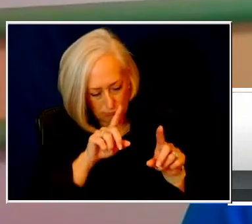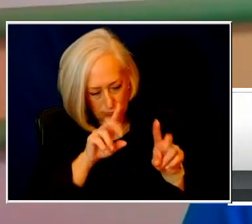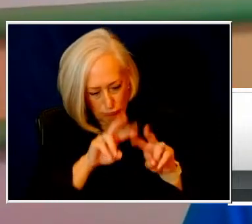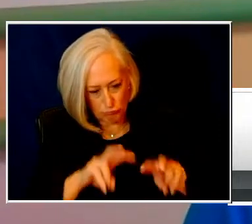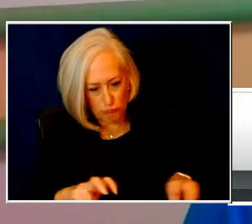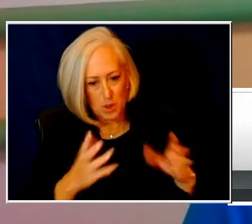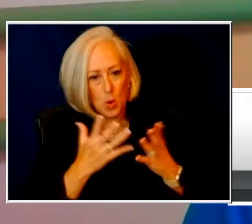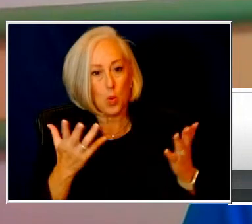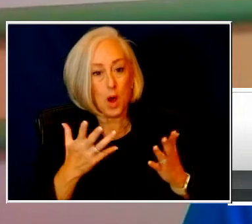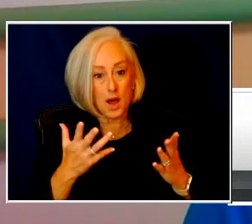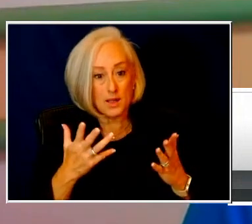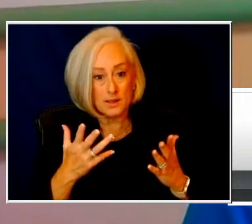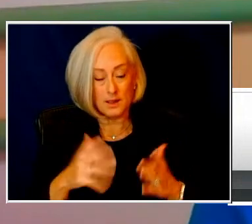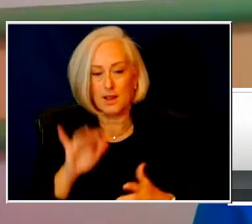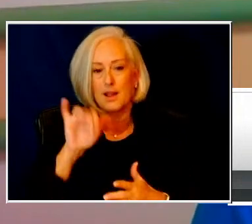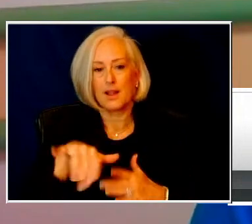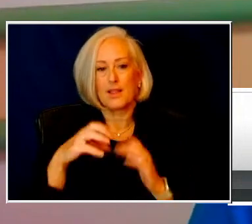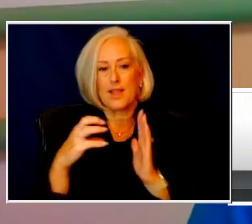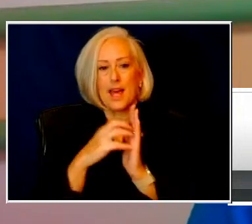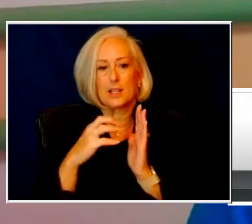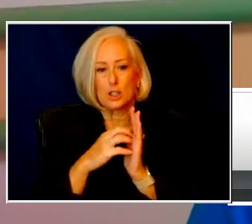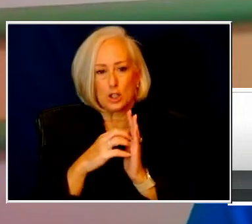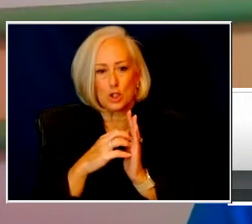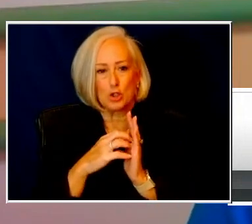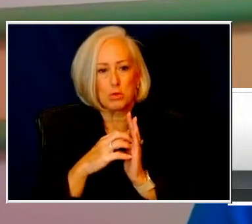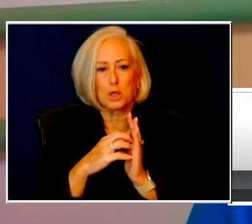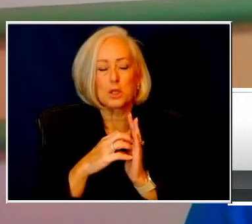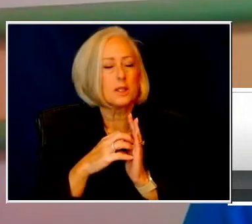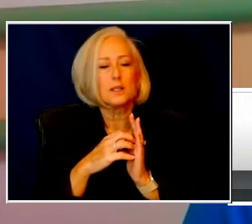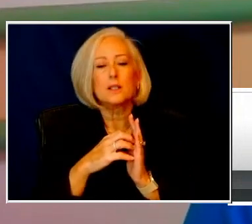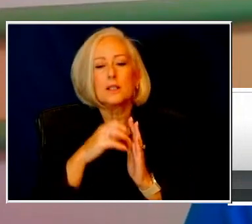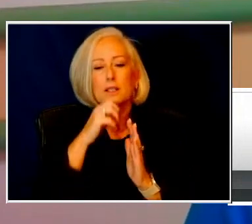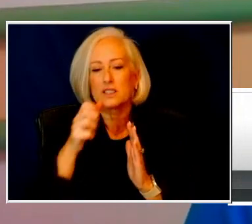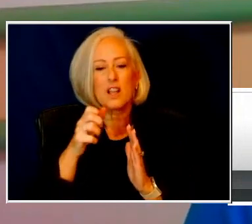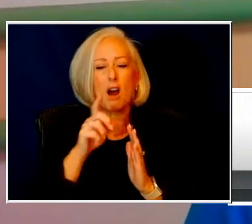necessarily a very malignant or high grade tumor,